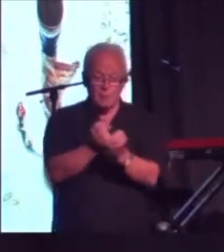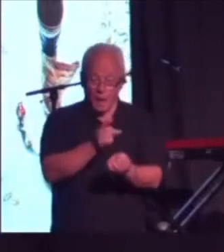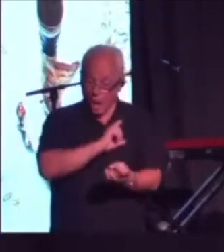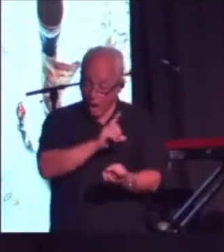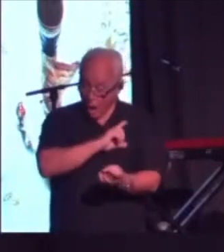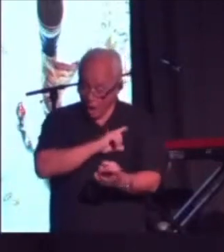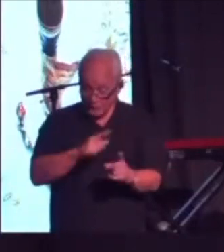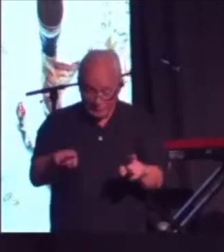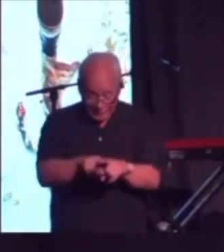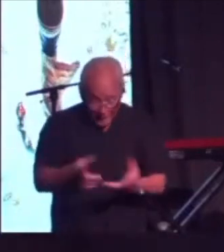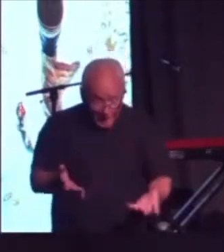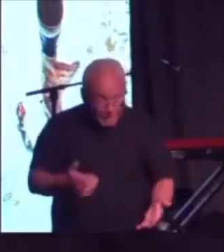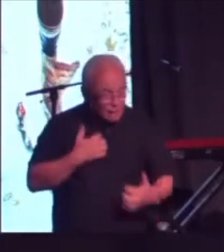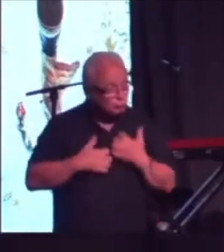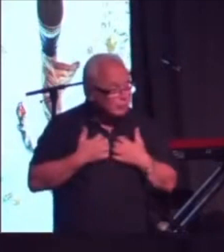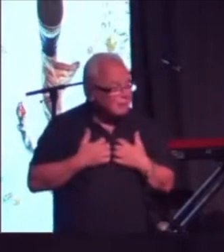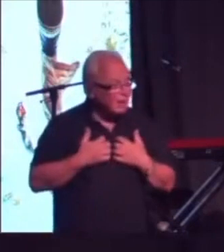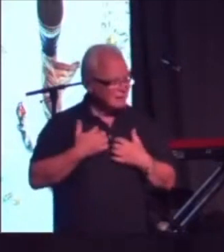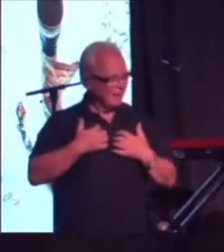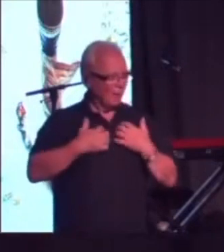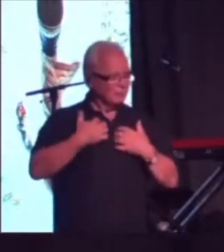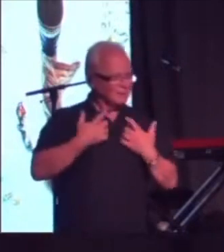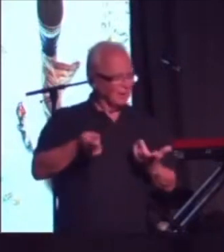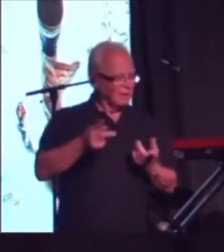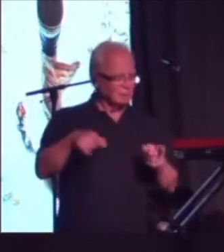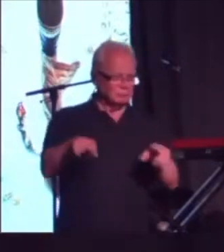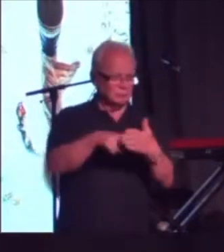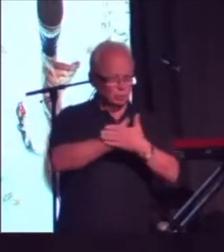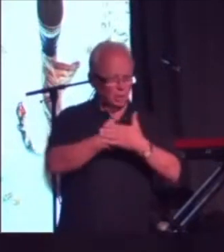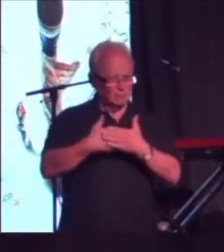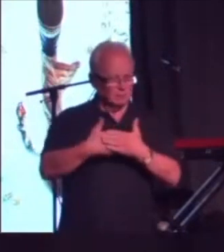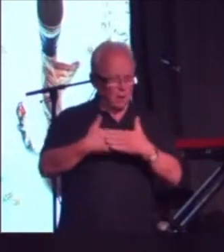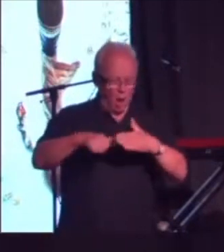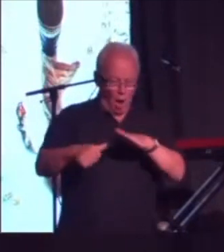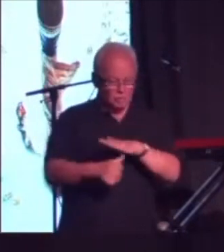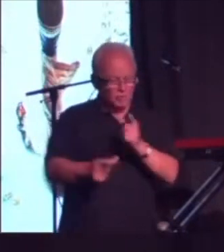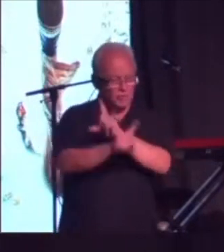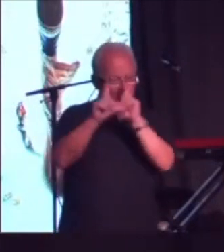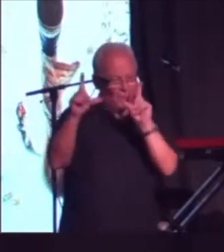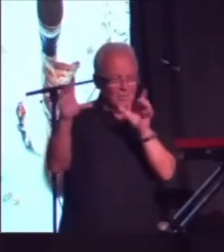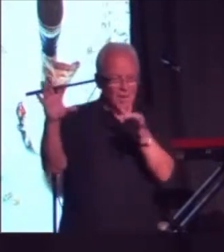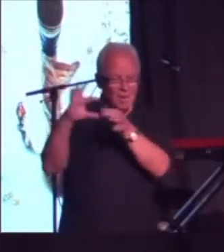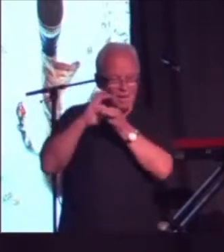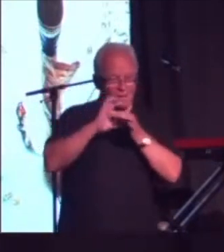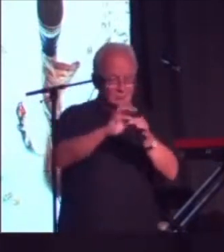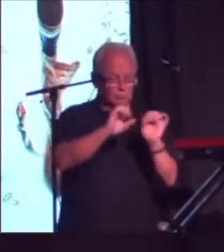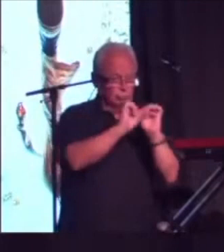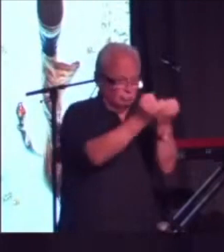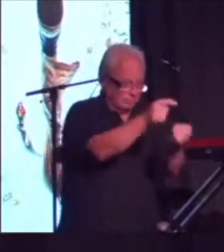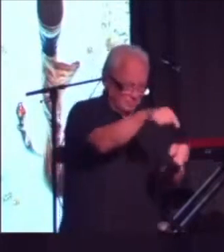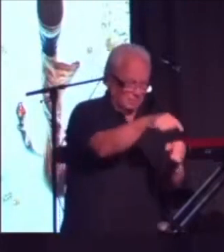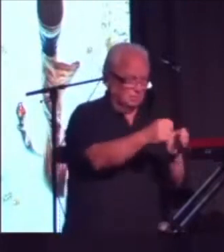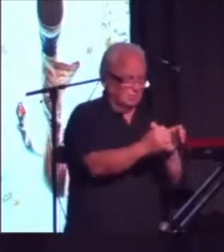around common interests, common vision under the Lord's banner. And so we have all sorts of groups around stages of